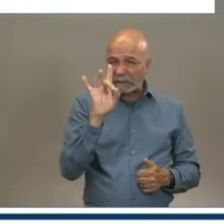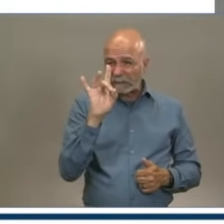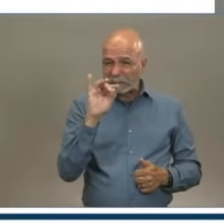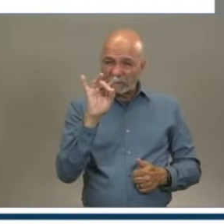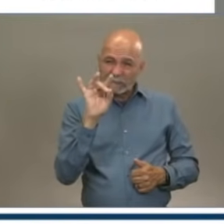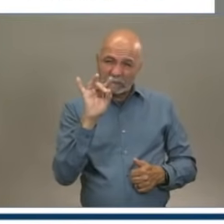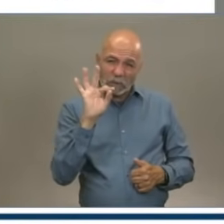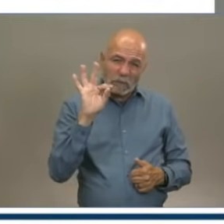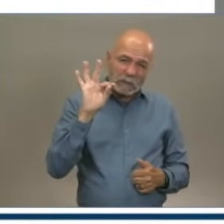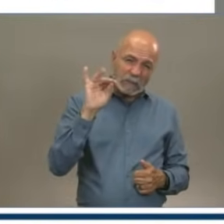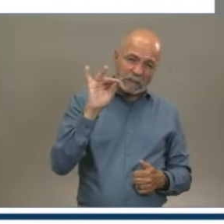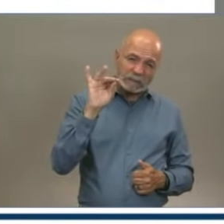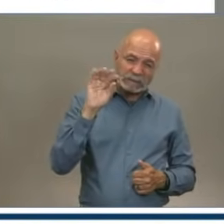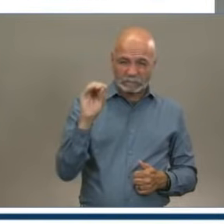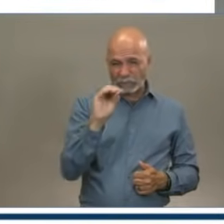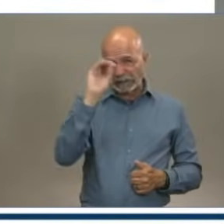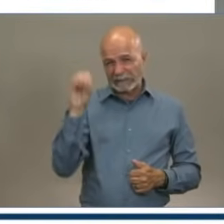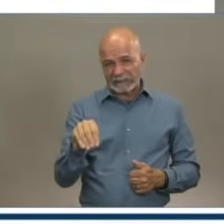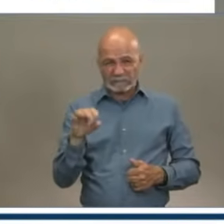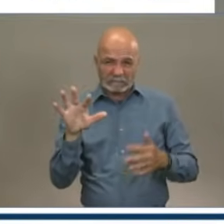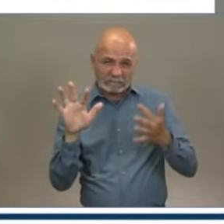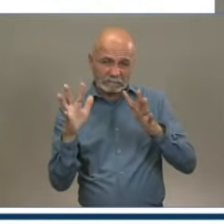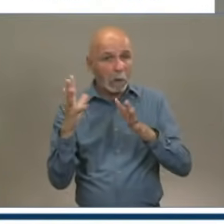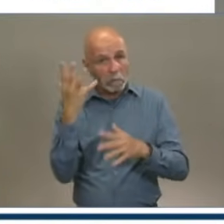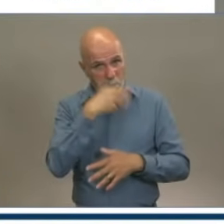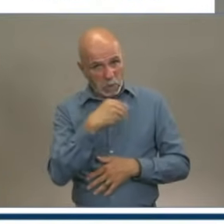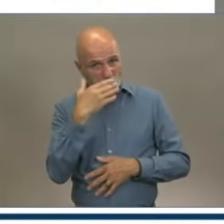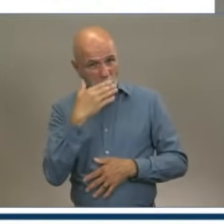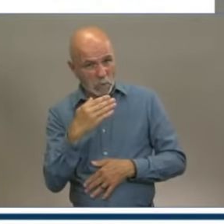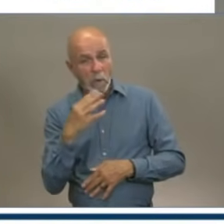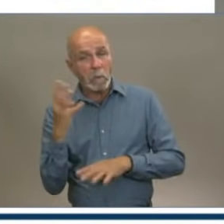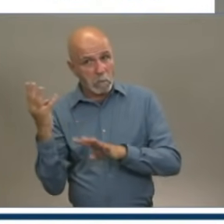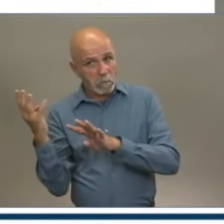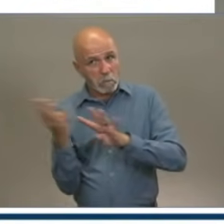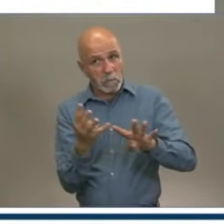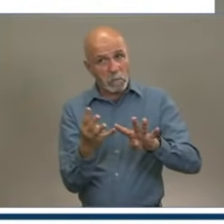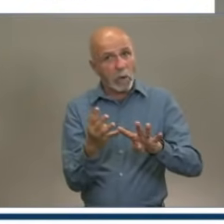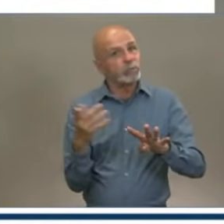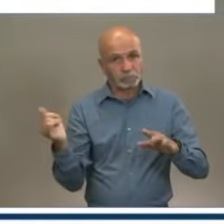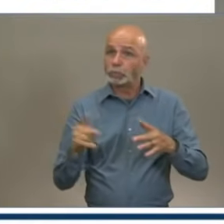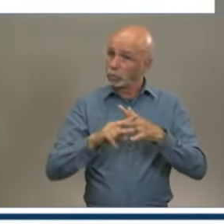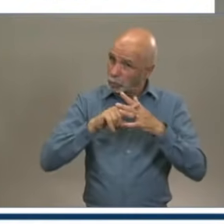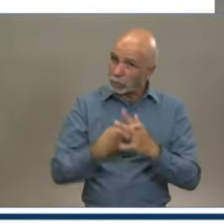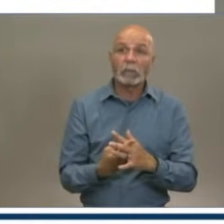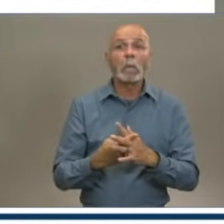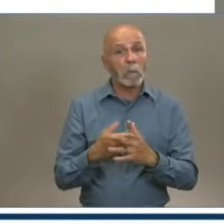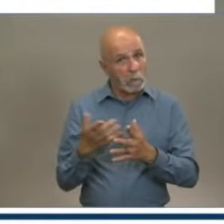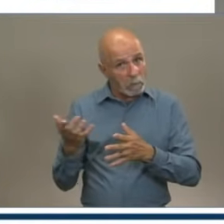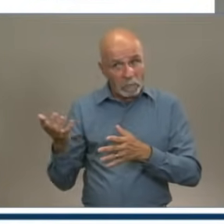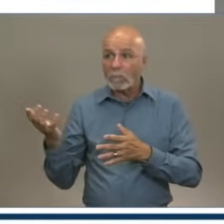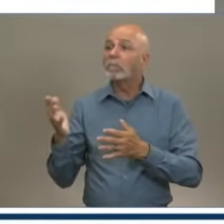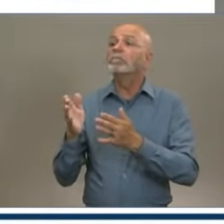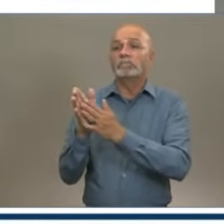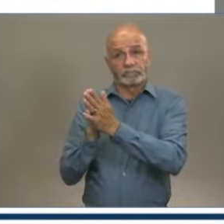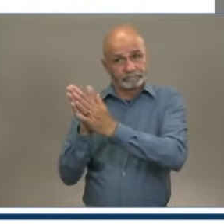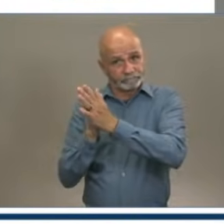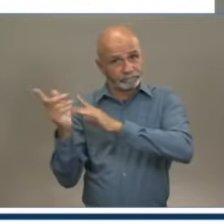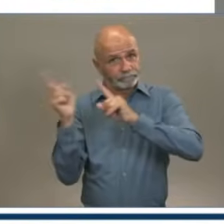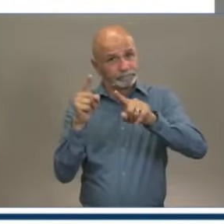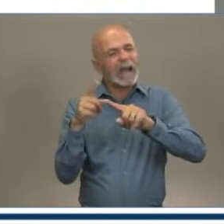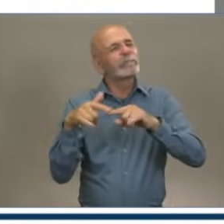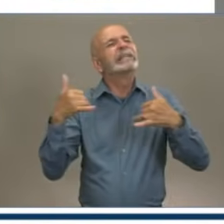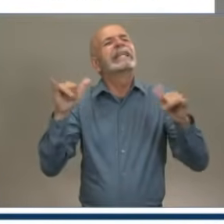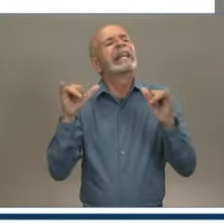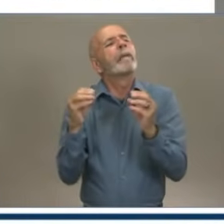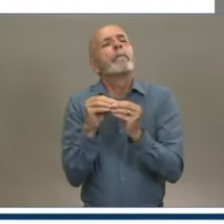demographics. So many of our first dose appointments are those younger age groups. They are coming forward. We continue to grow. Still more work to do, but we